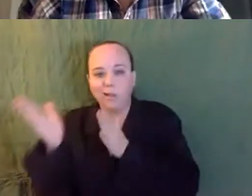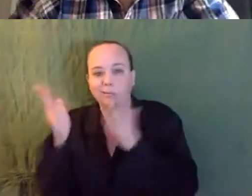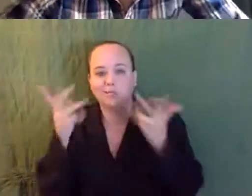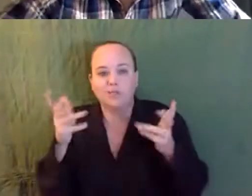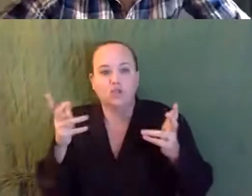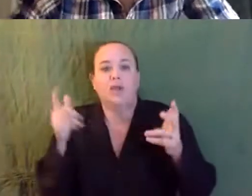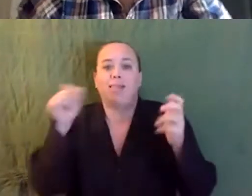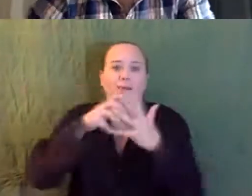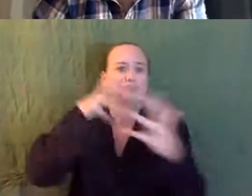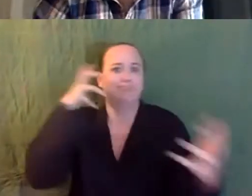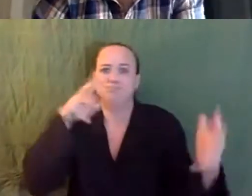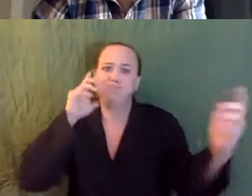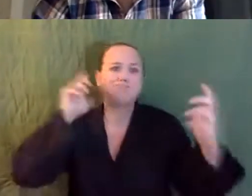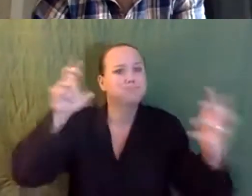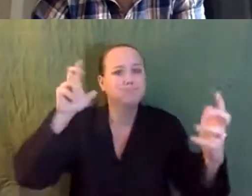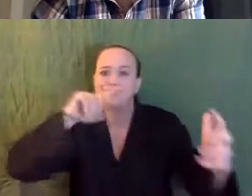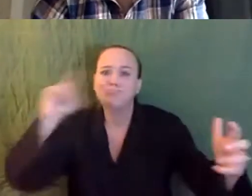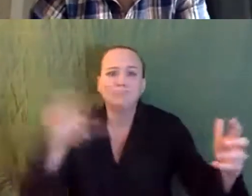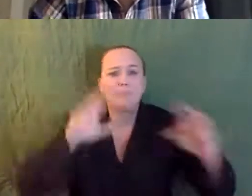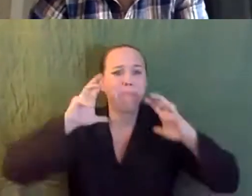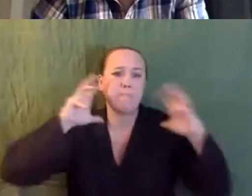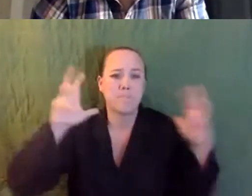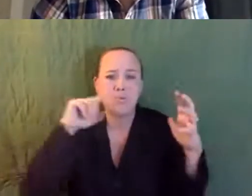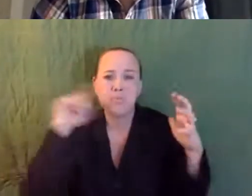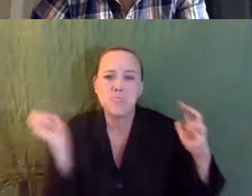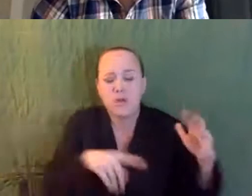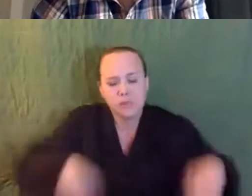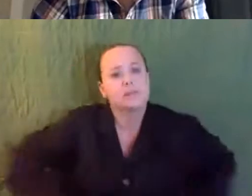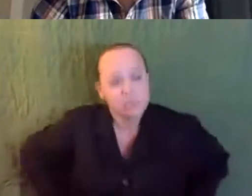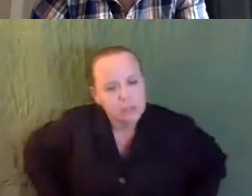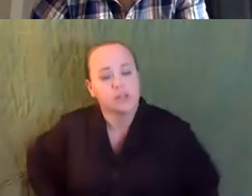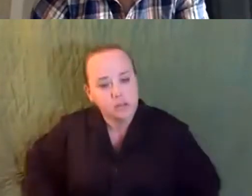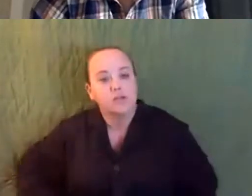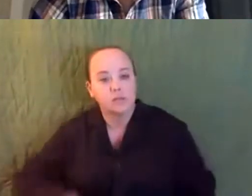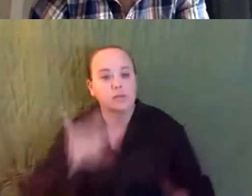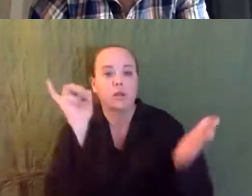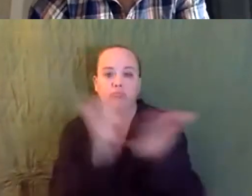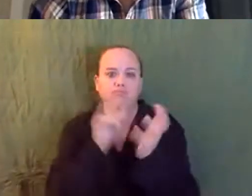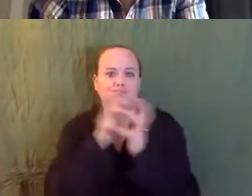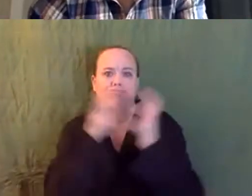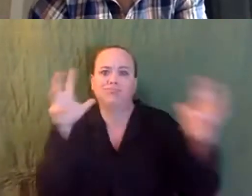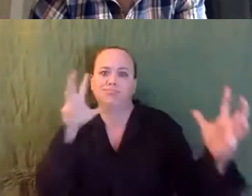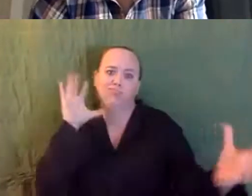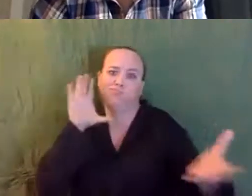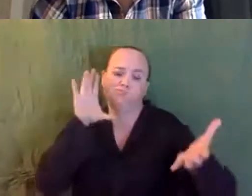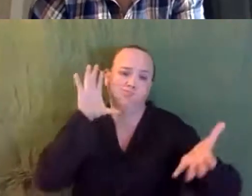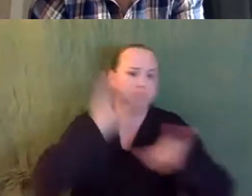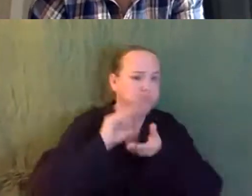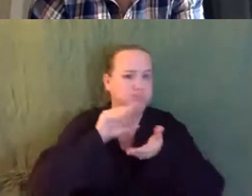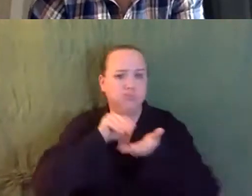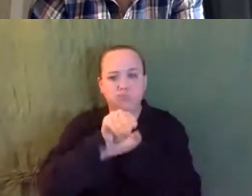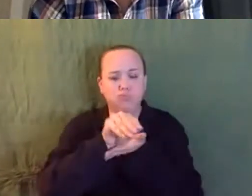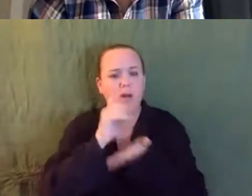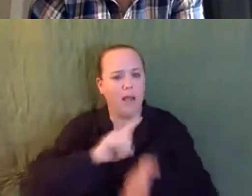that's a lot. That is quite there. a question. That is quite a question. That is a lot in that. And I believe this is Mr.